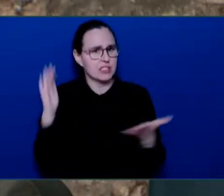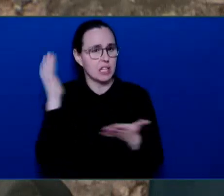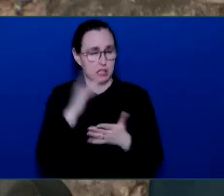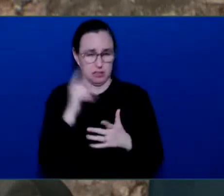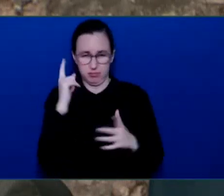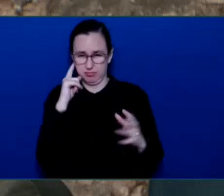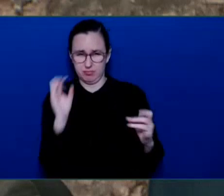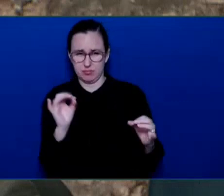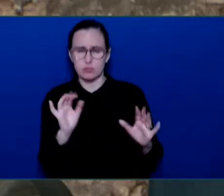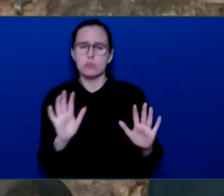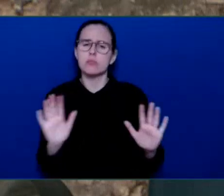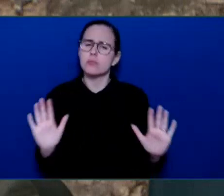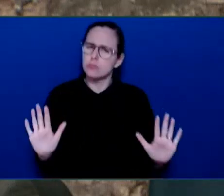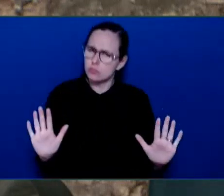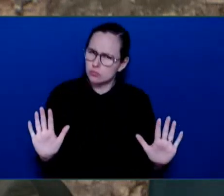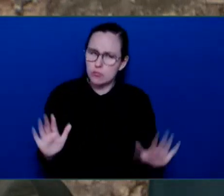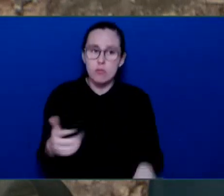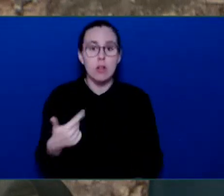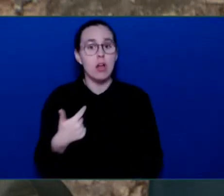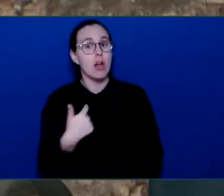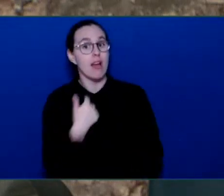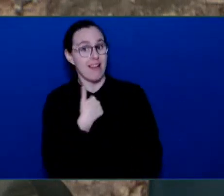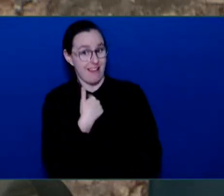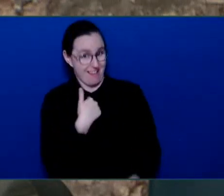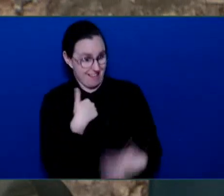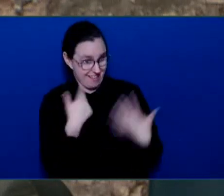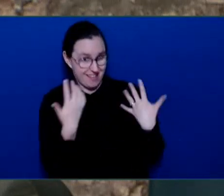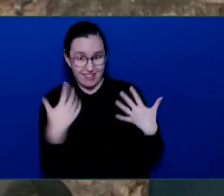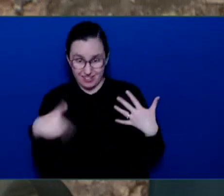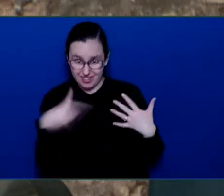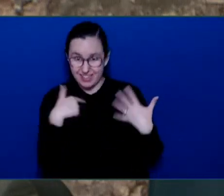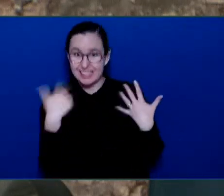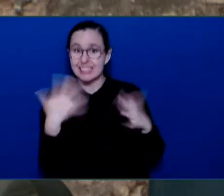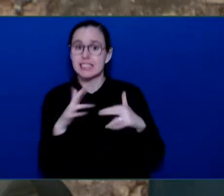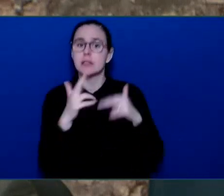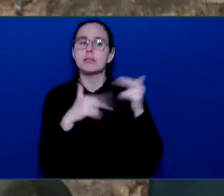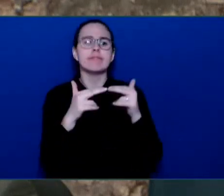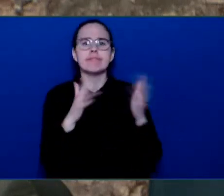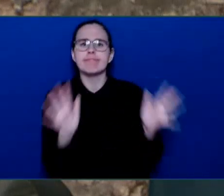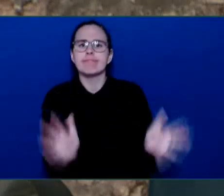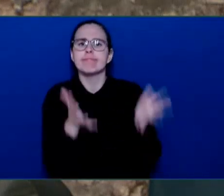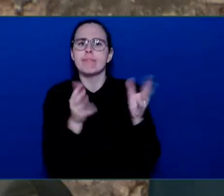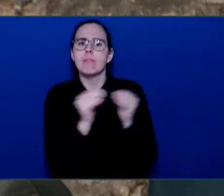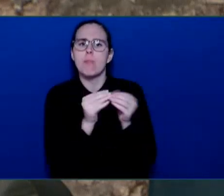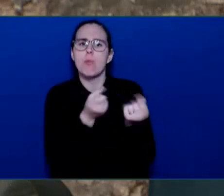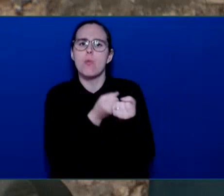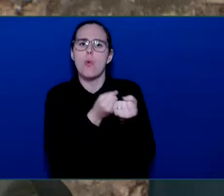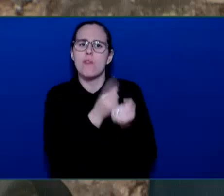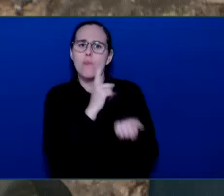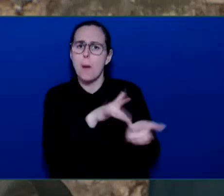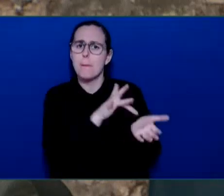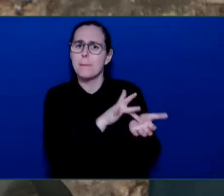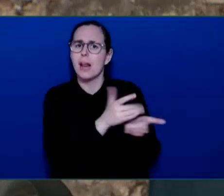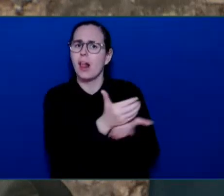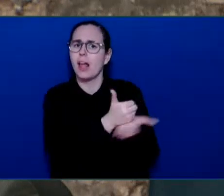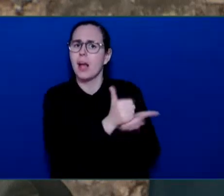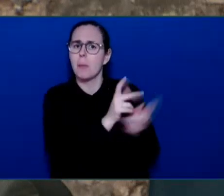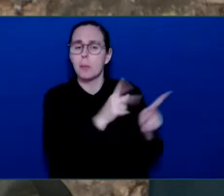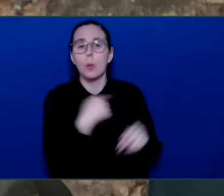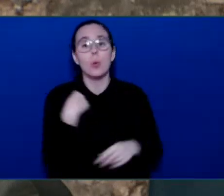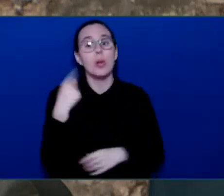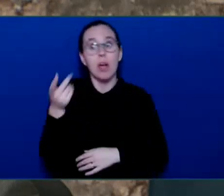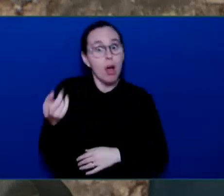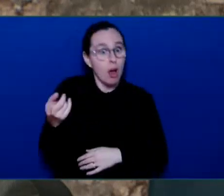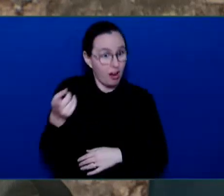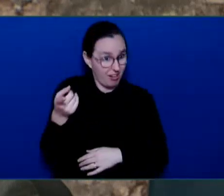member opposite doesn't see that the inflation in BC is actually good news. It's good news for people in this province. And we're going to continue